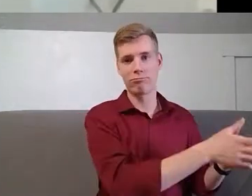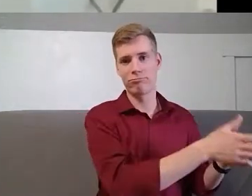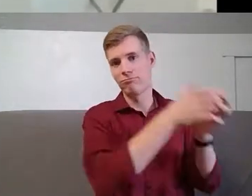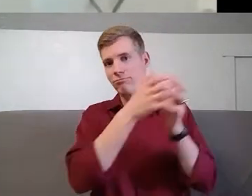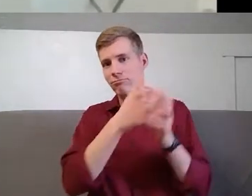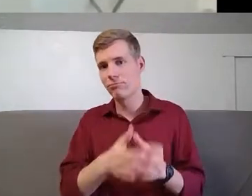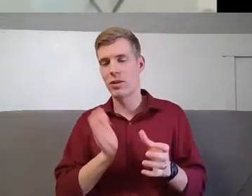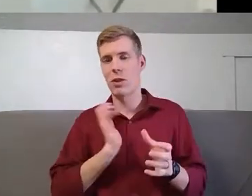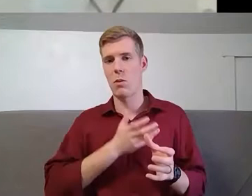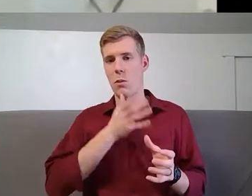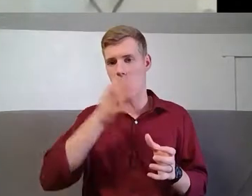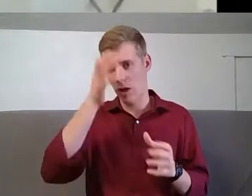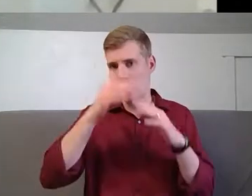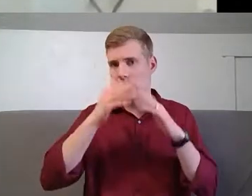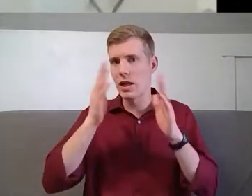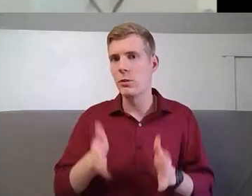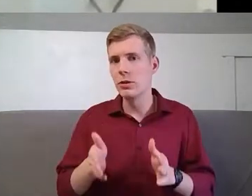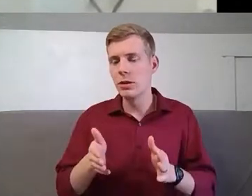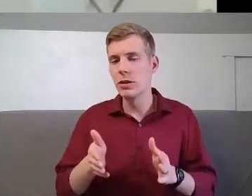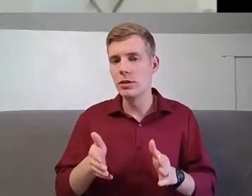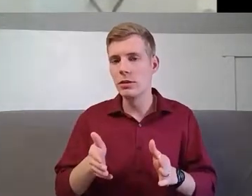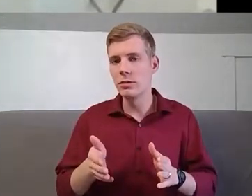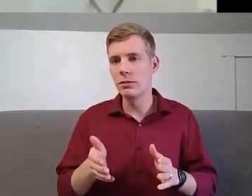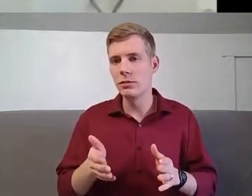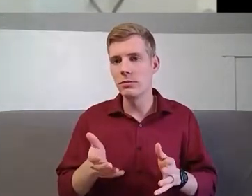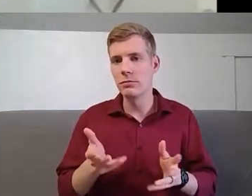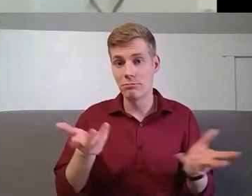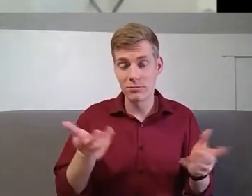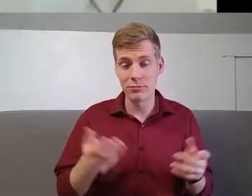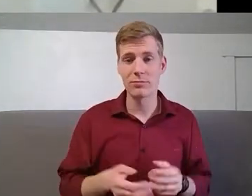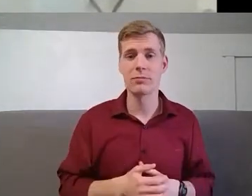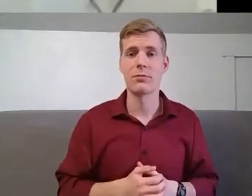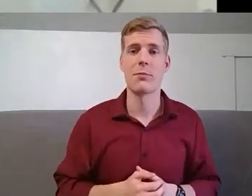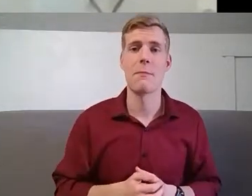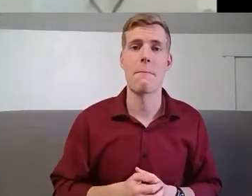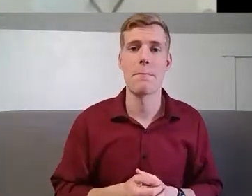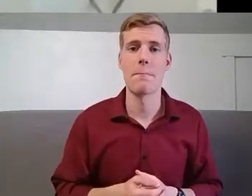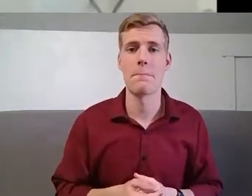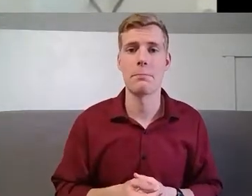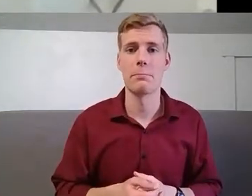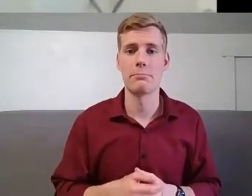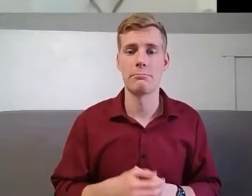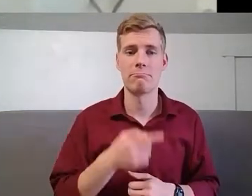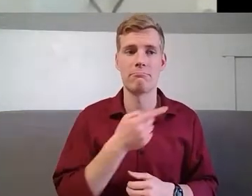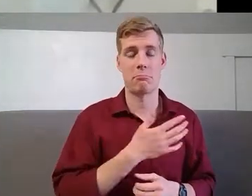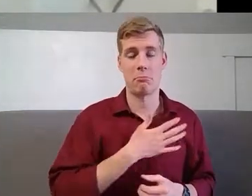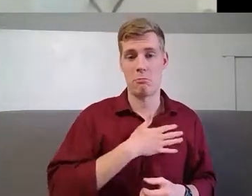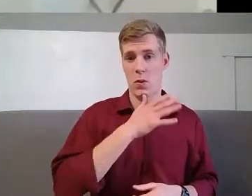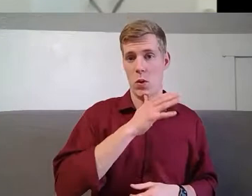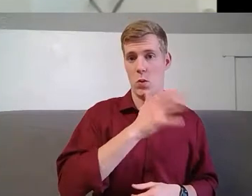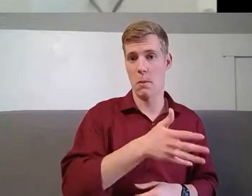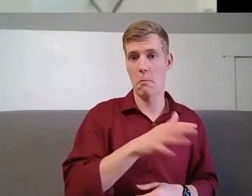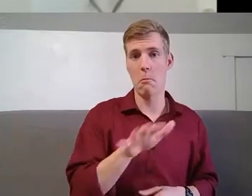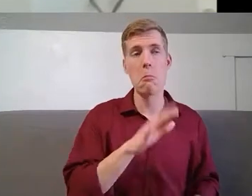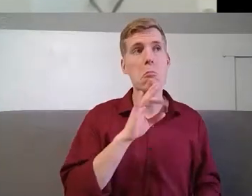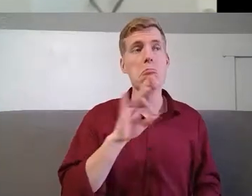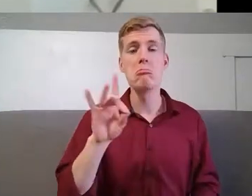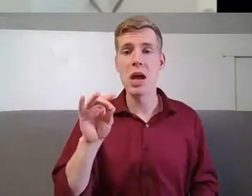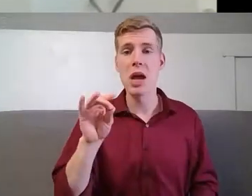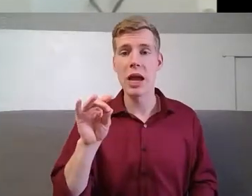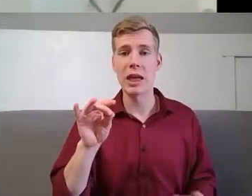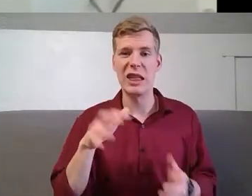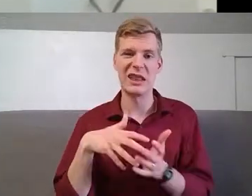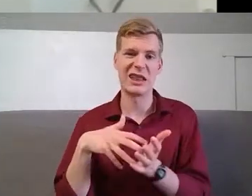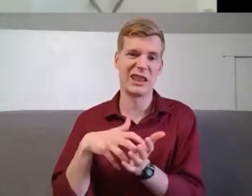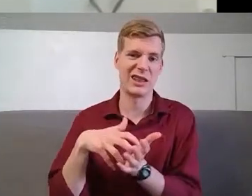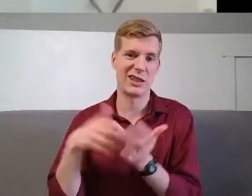going there for dinner. So she is in her 80s and getting a little bit